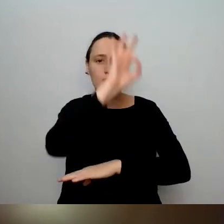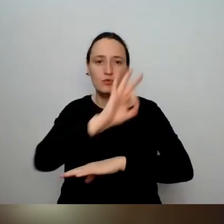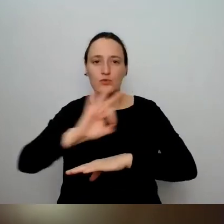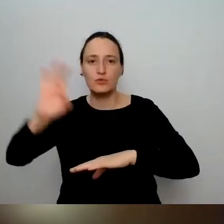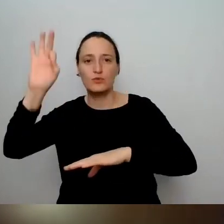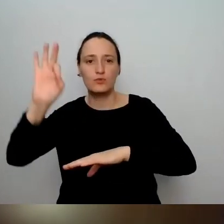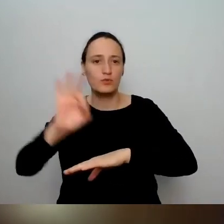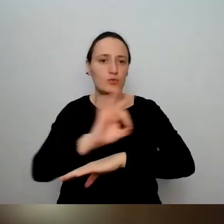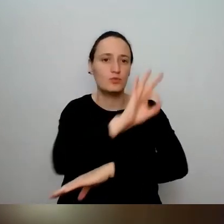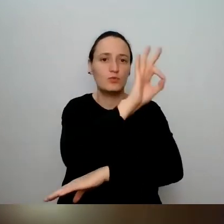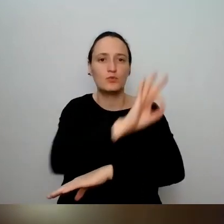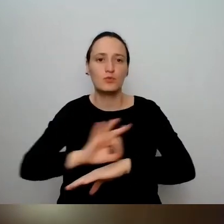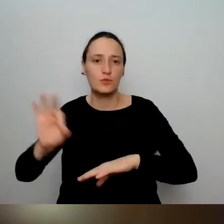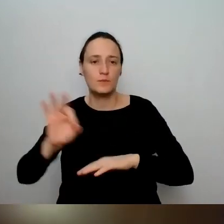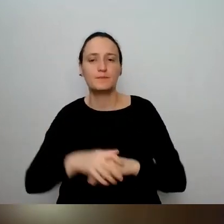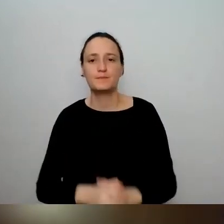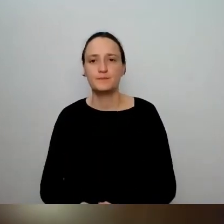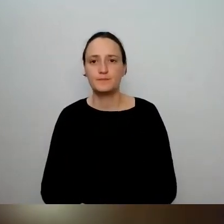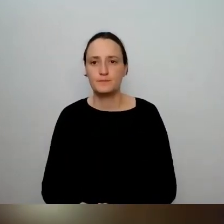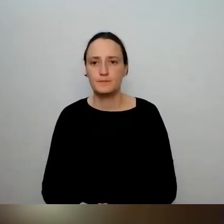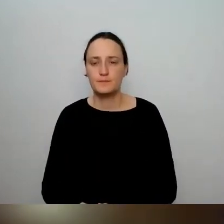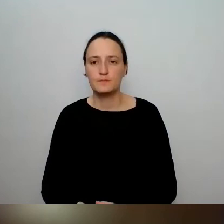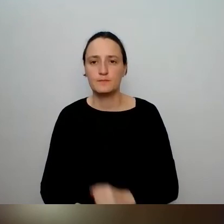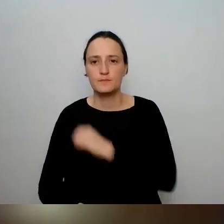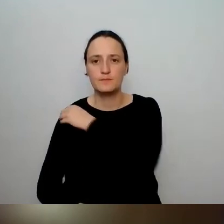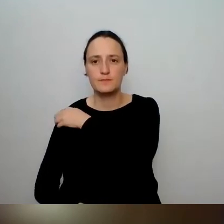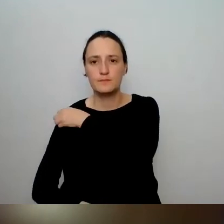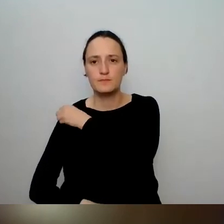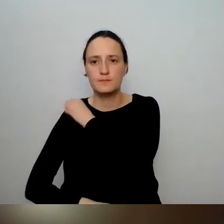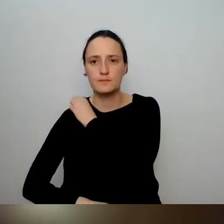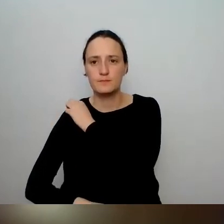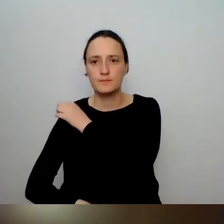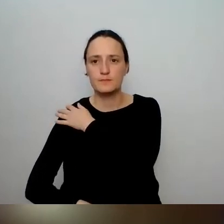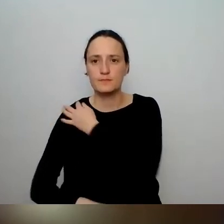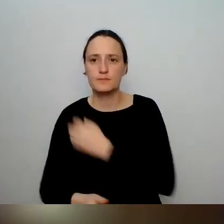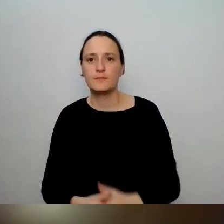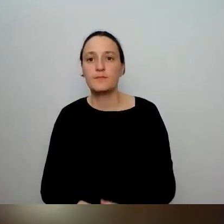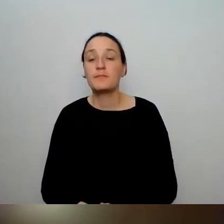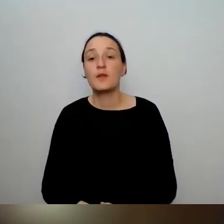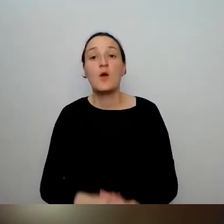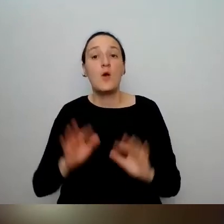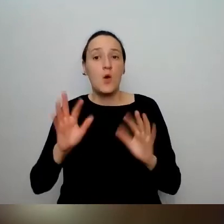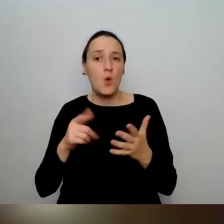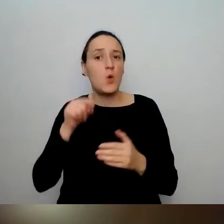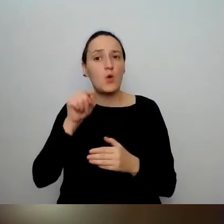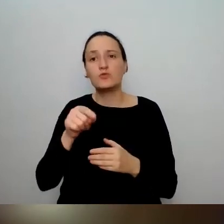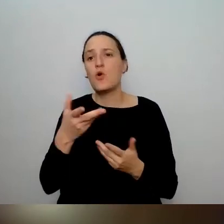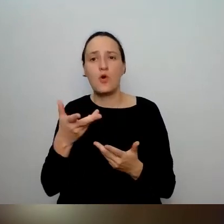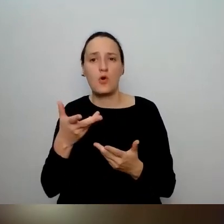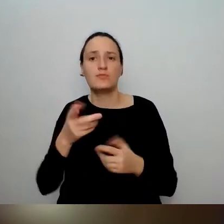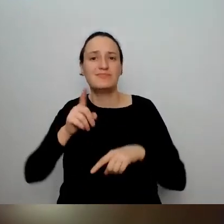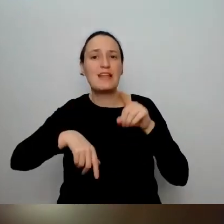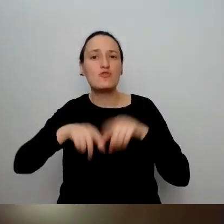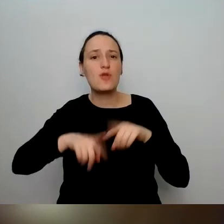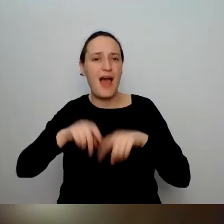to the midnight sun. From a process of thousands of millions of years, we don't really know much about it. I mean,